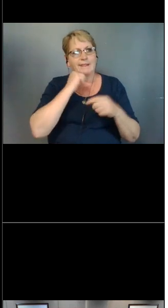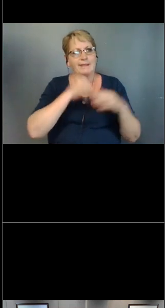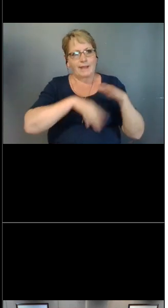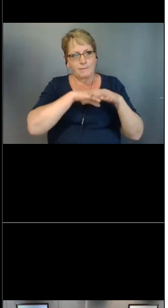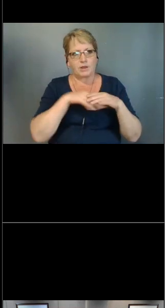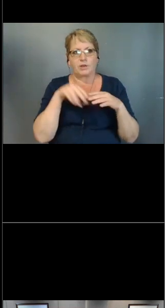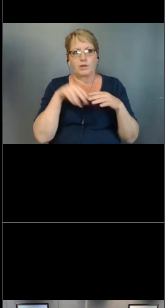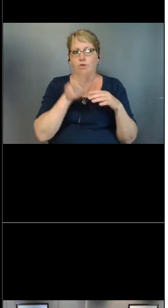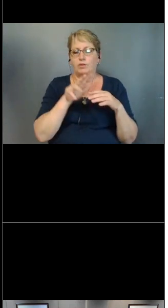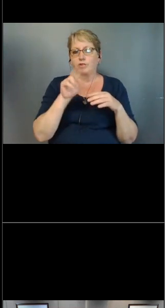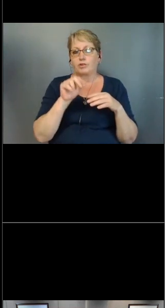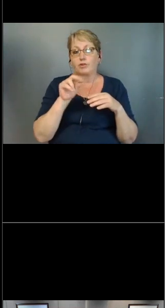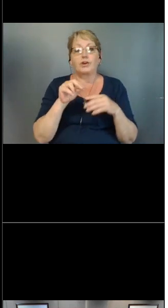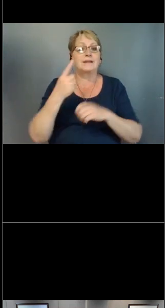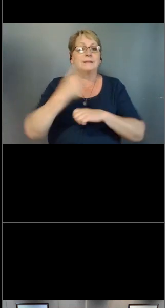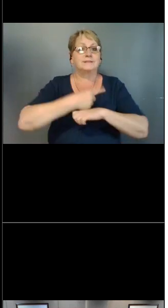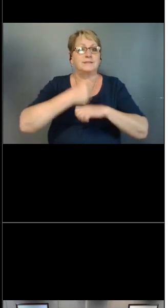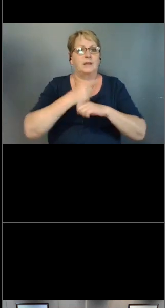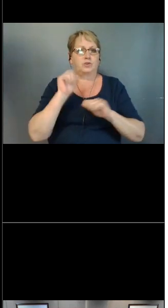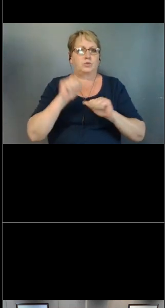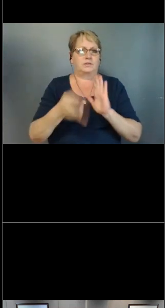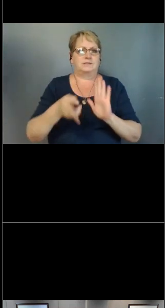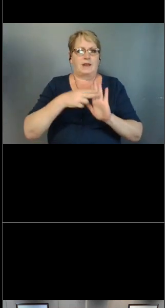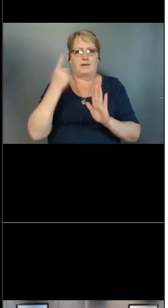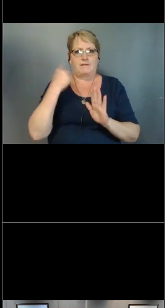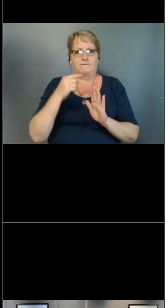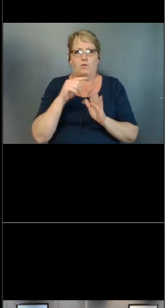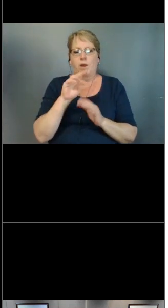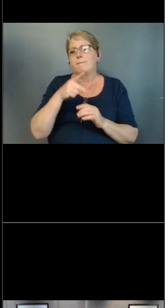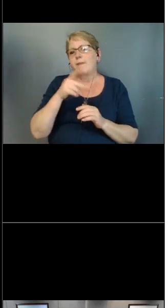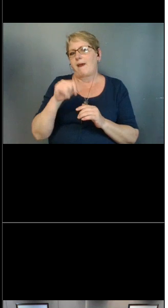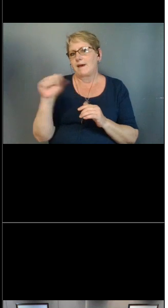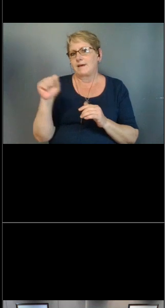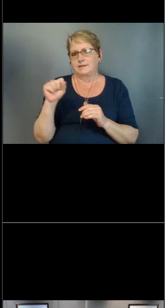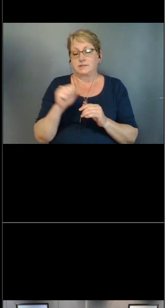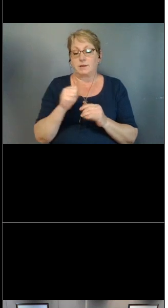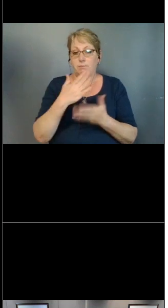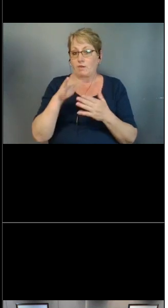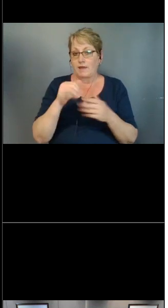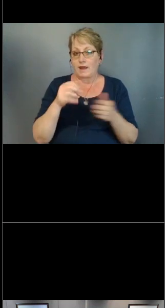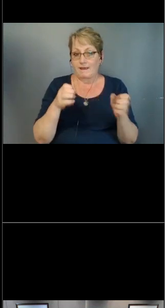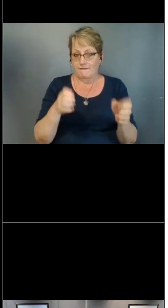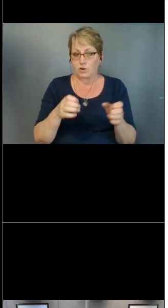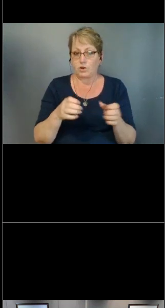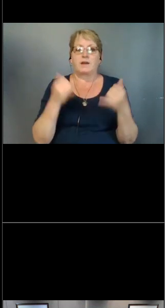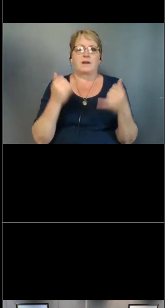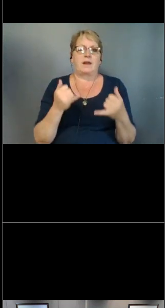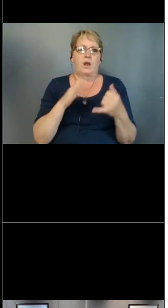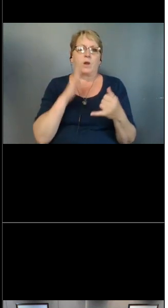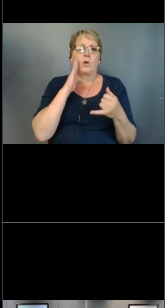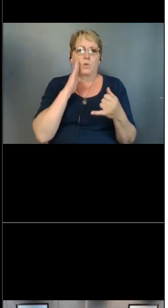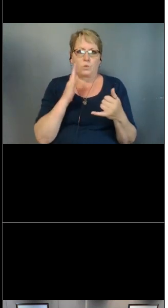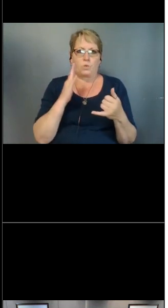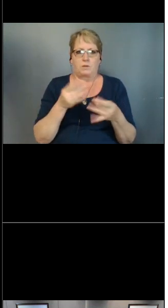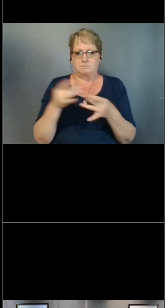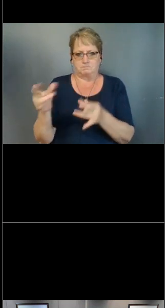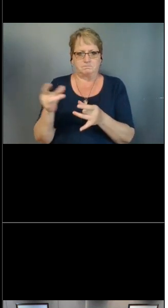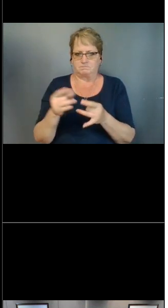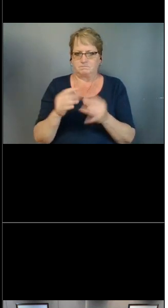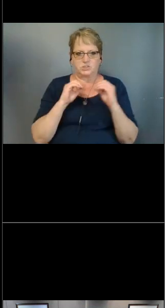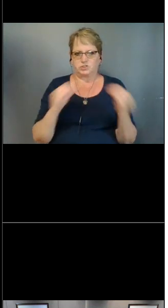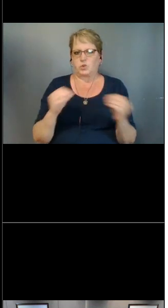rolling passes, and a change to how we handle youth fares. As part of this effort, a fare equity analysis was completed and found no significant